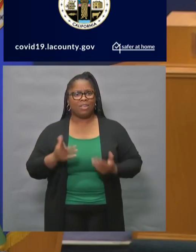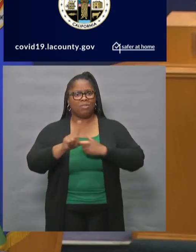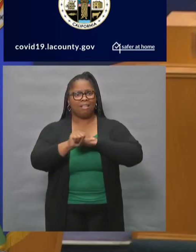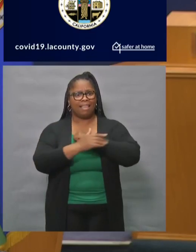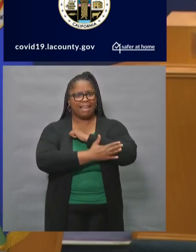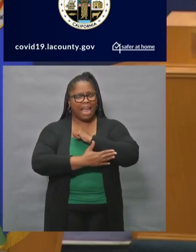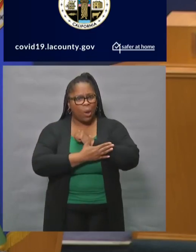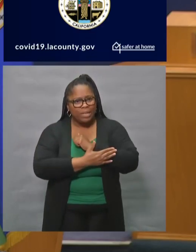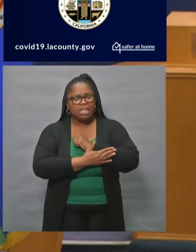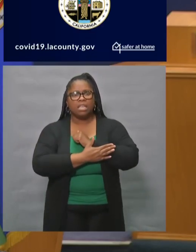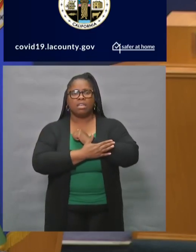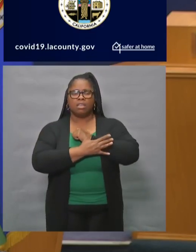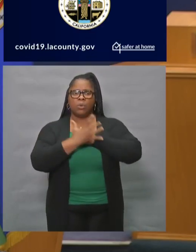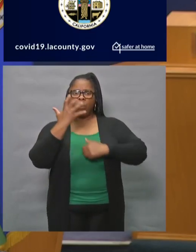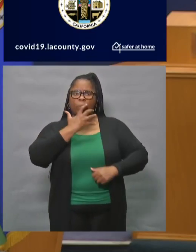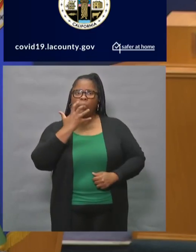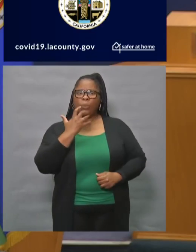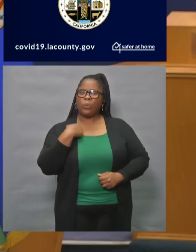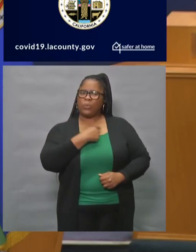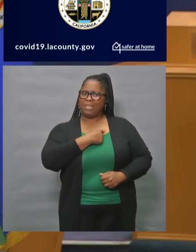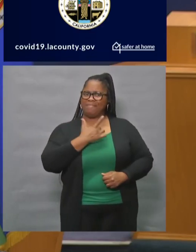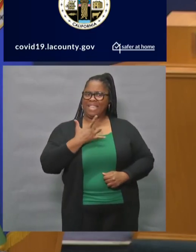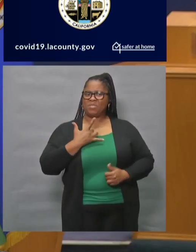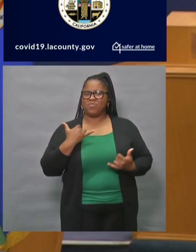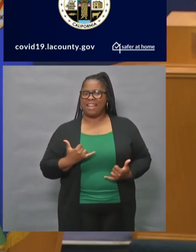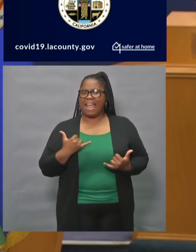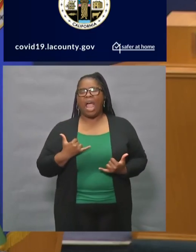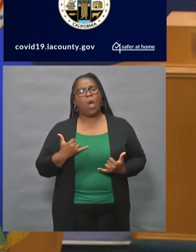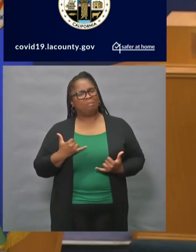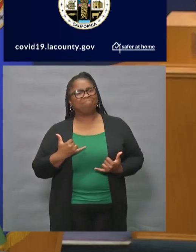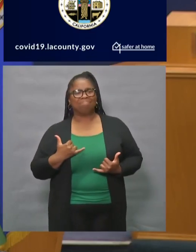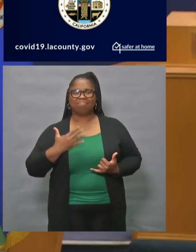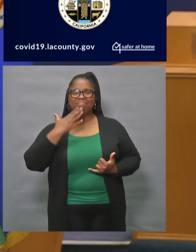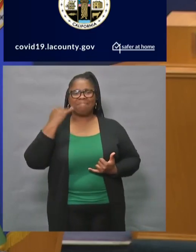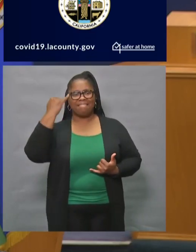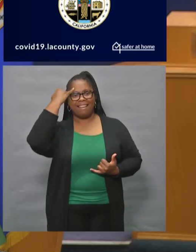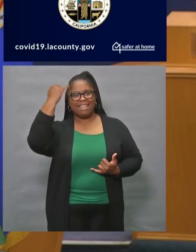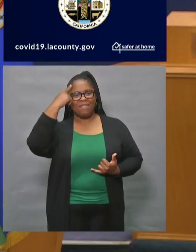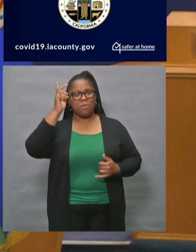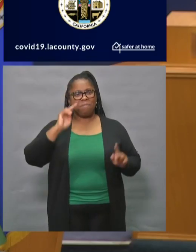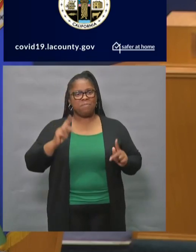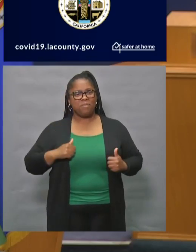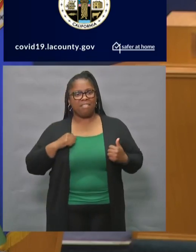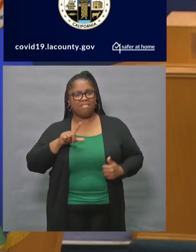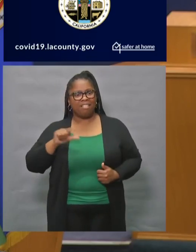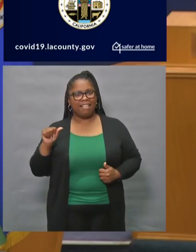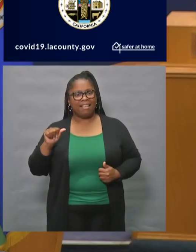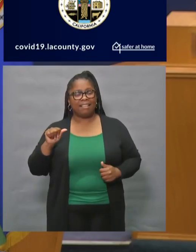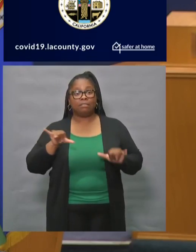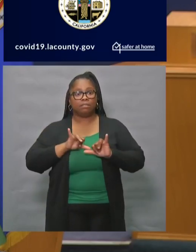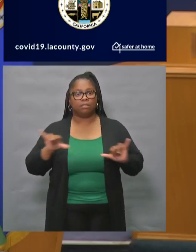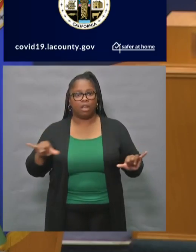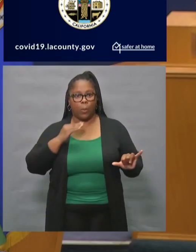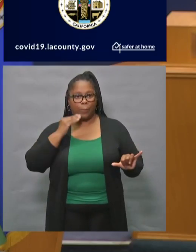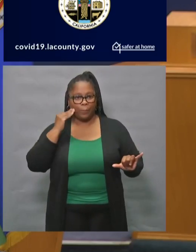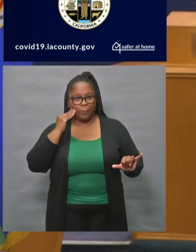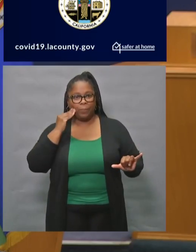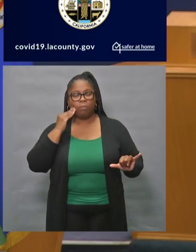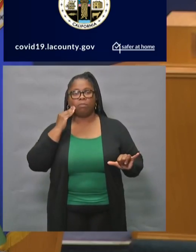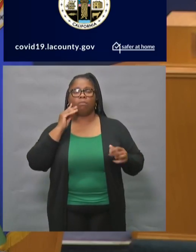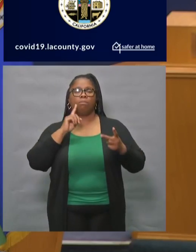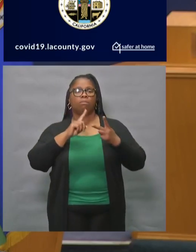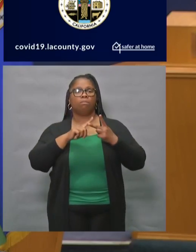We know that it's best right now for us Angelinos to really stay home, stay